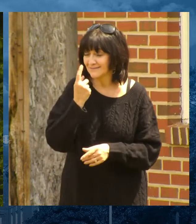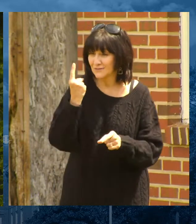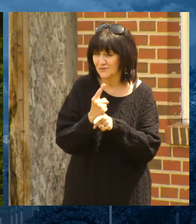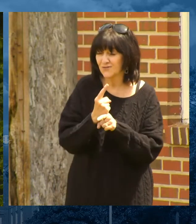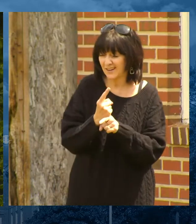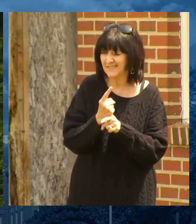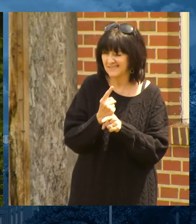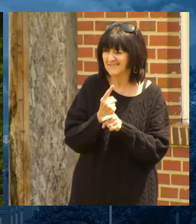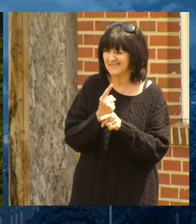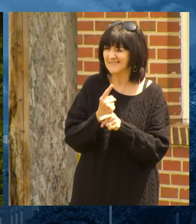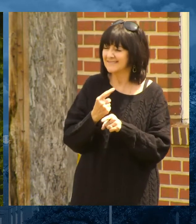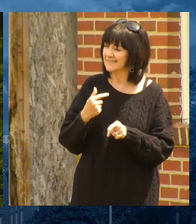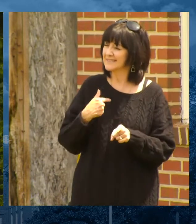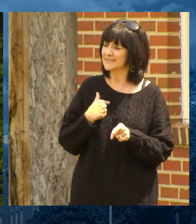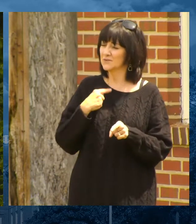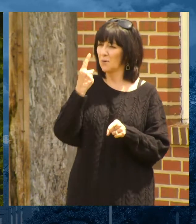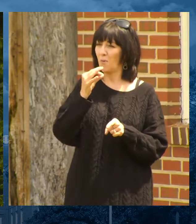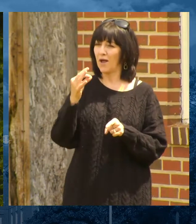Okay, I'm one of those newcomers.